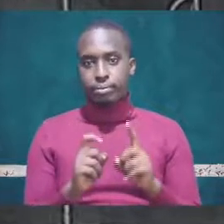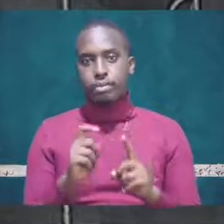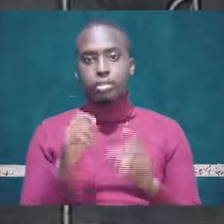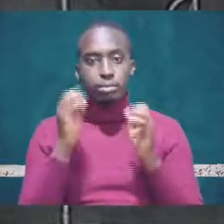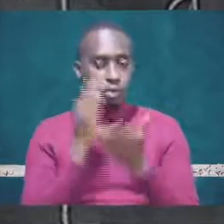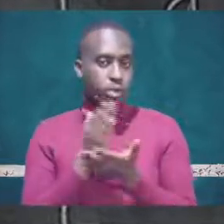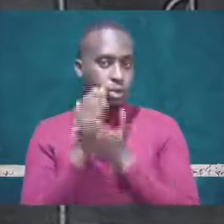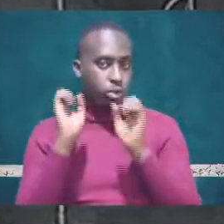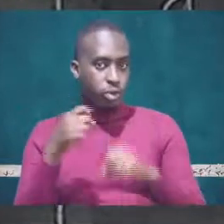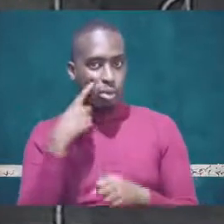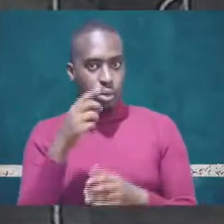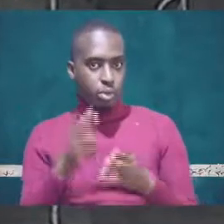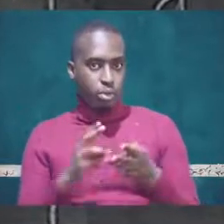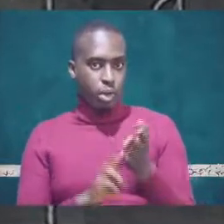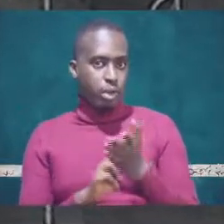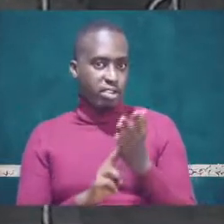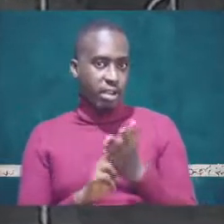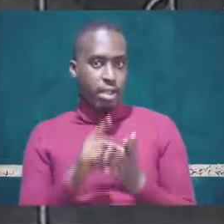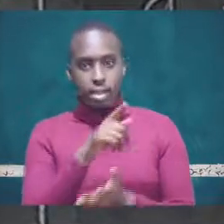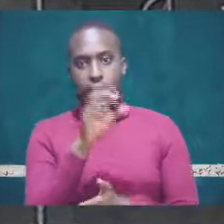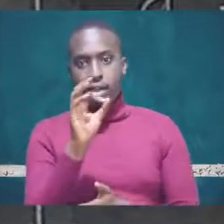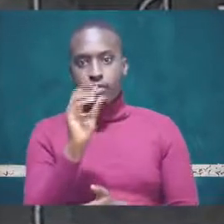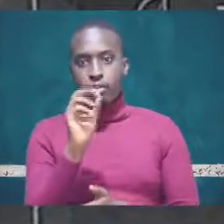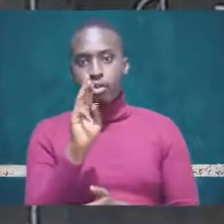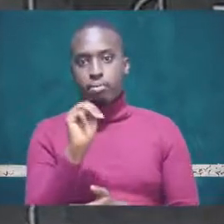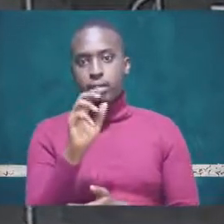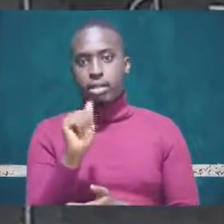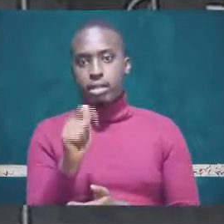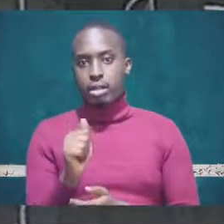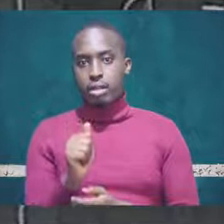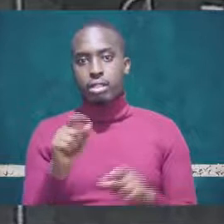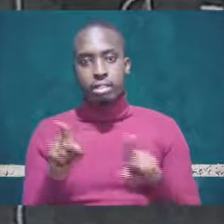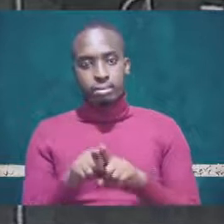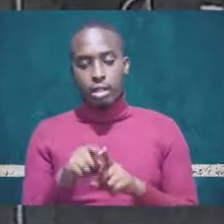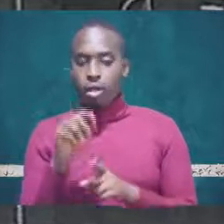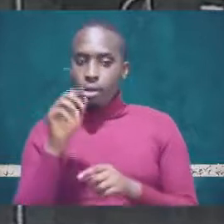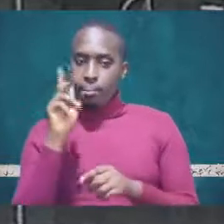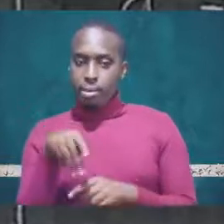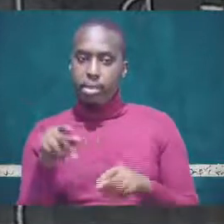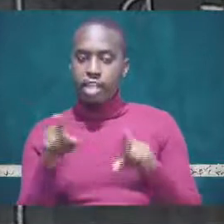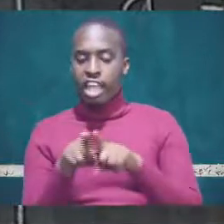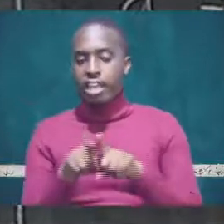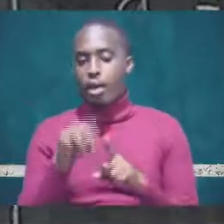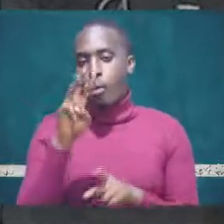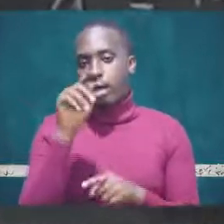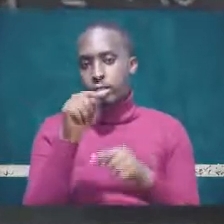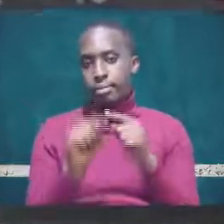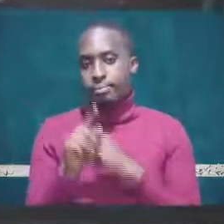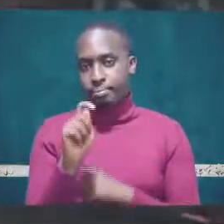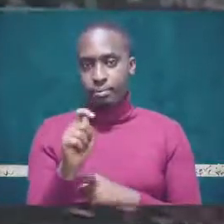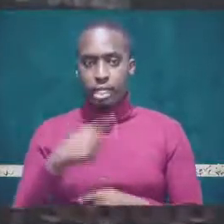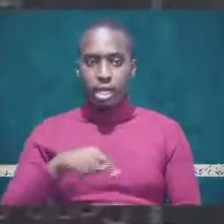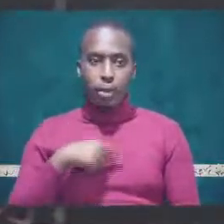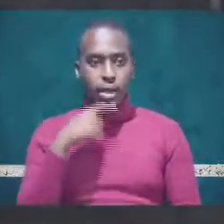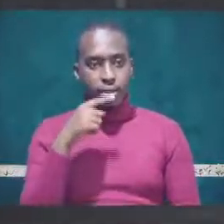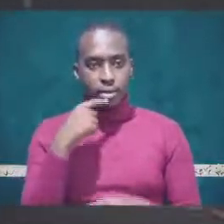that we see how we apply the formula. Power is equal to work done over time taken. Then in our next lesson, we shall continue